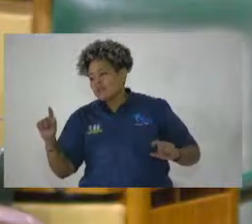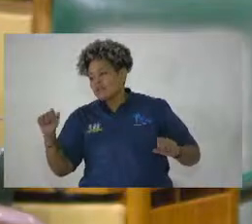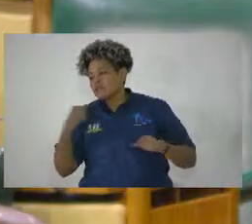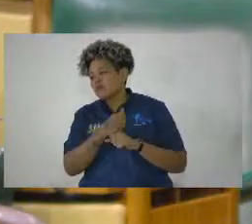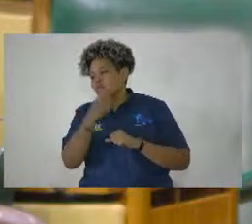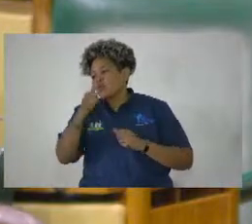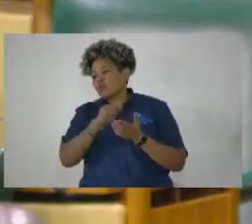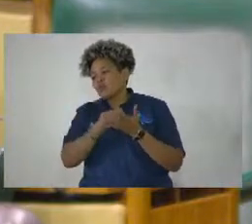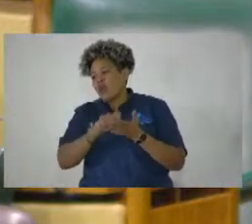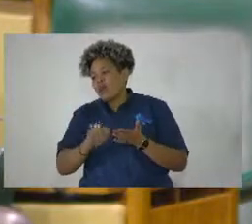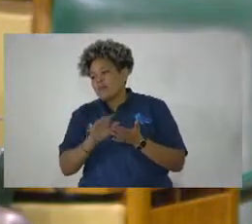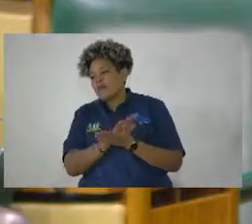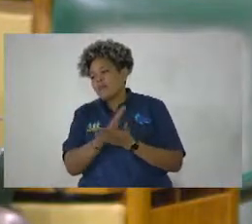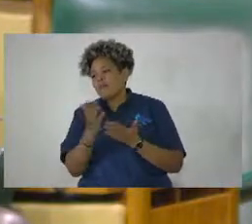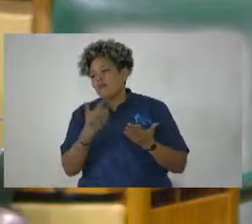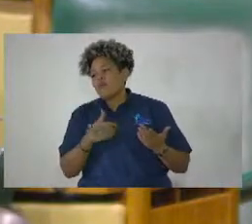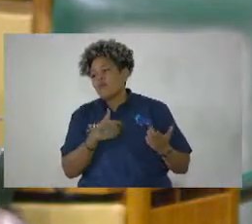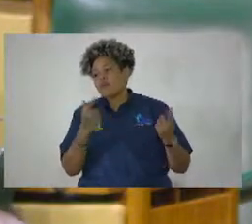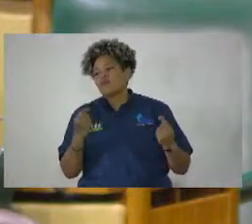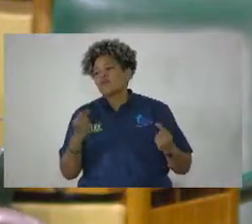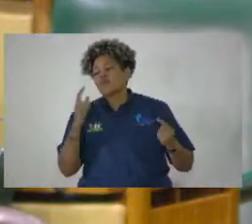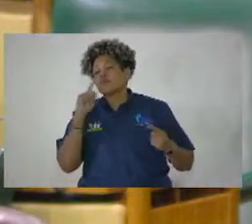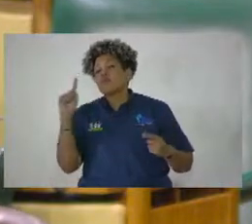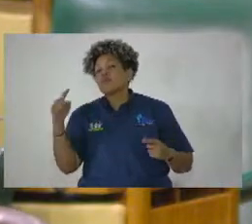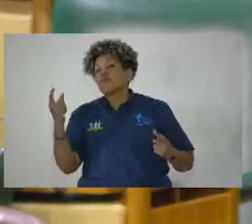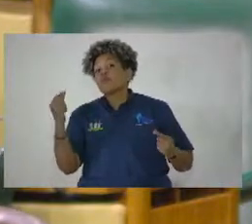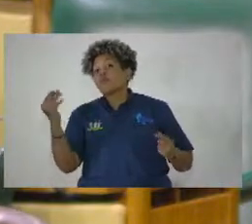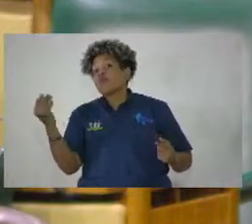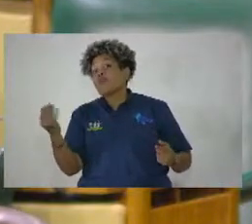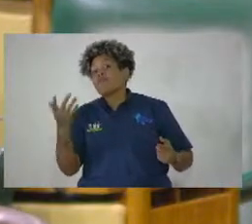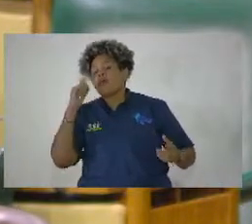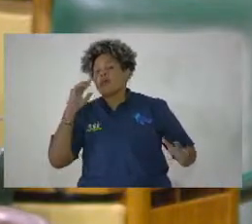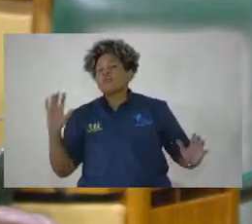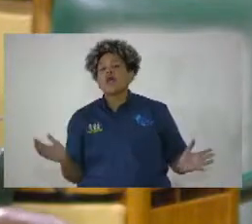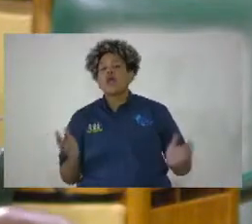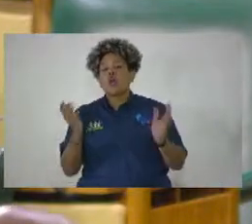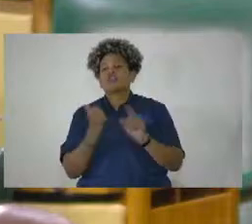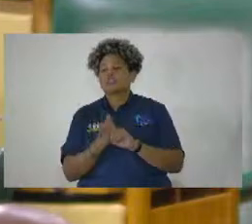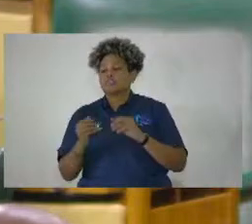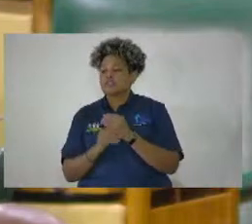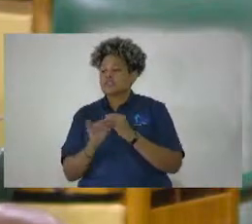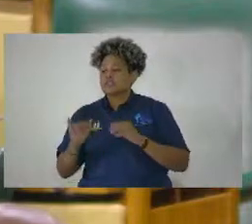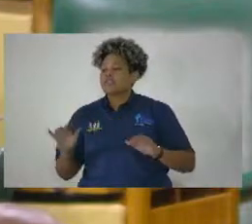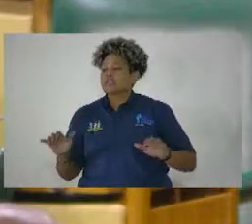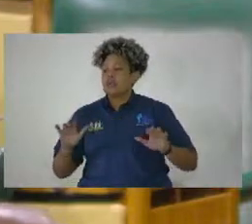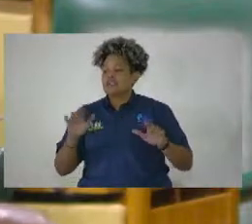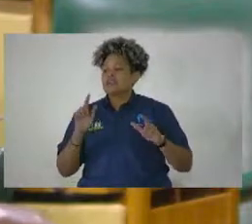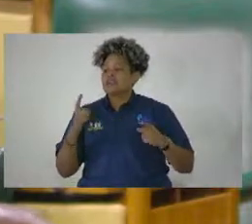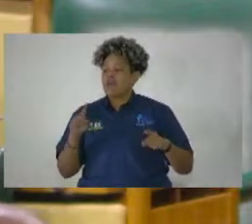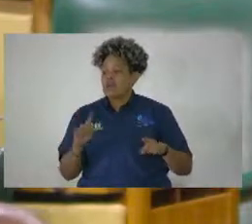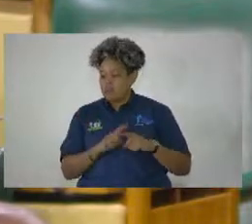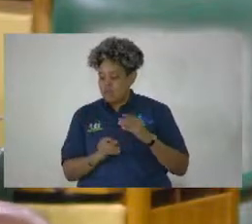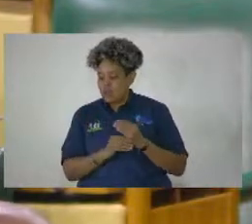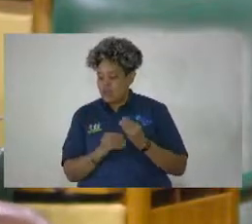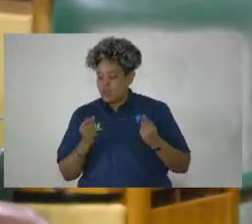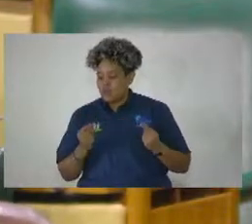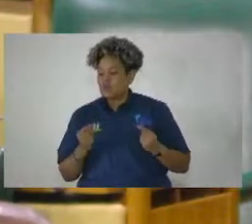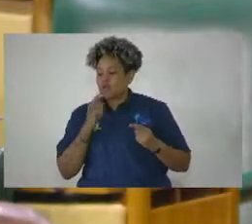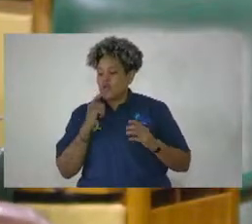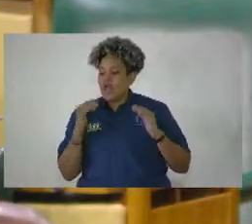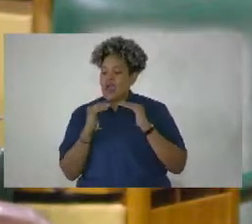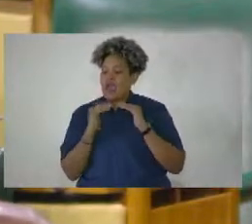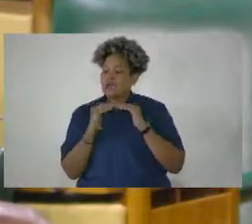own paper. What we're only seeking to do is to stimulate such activity, and doing so